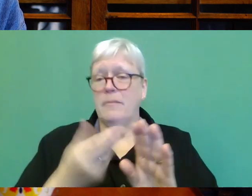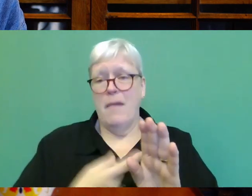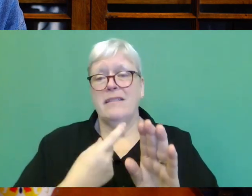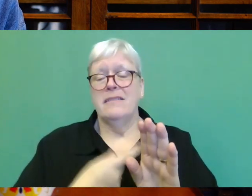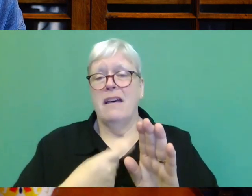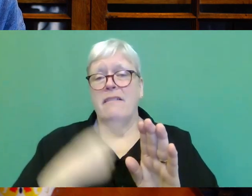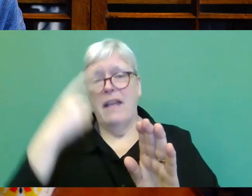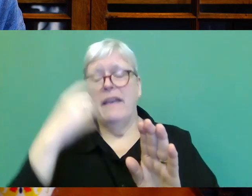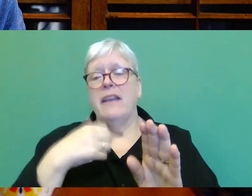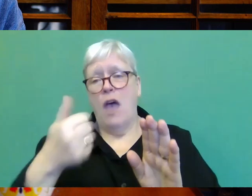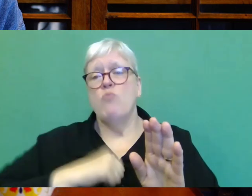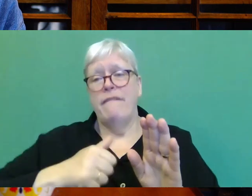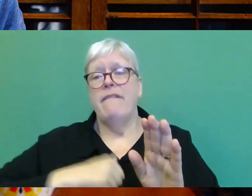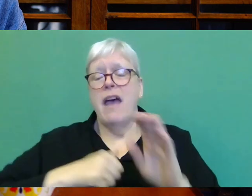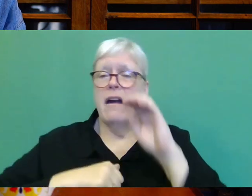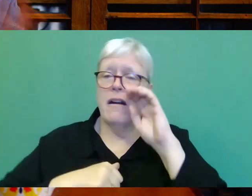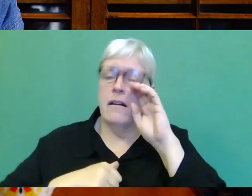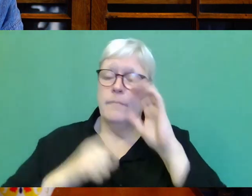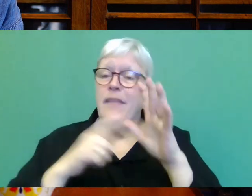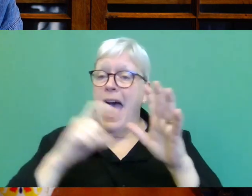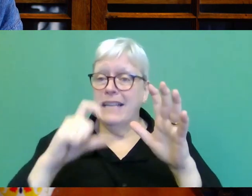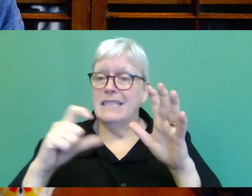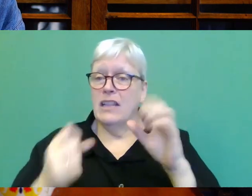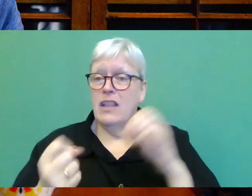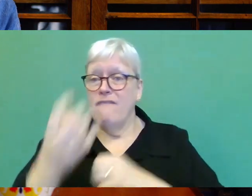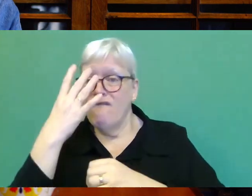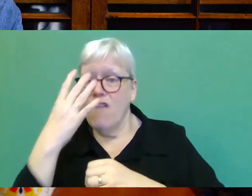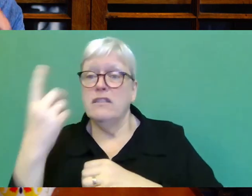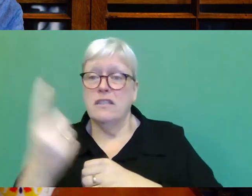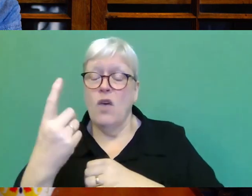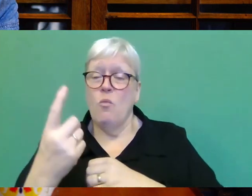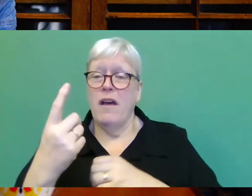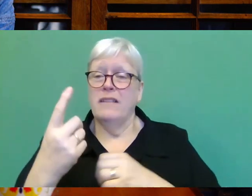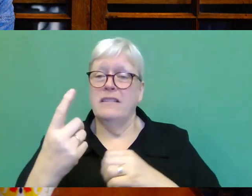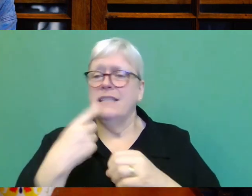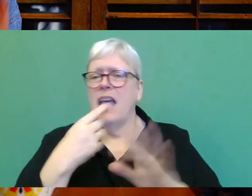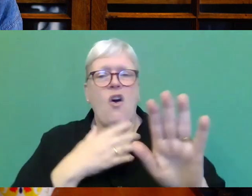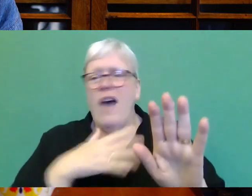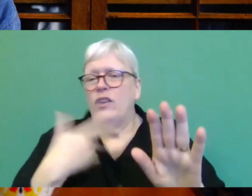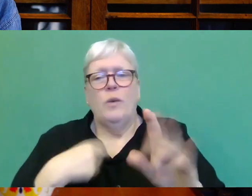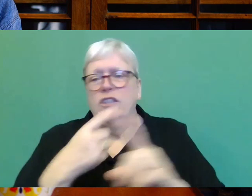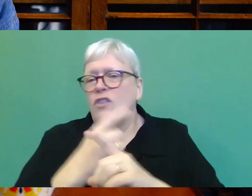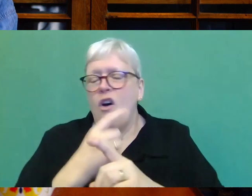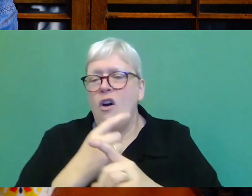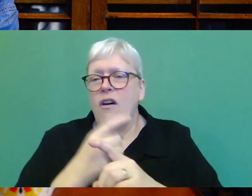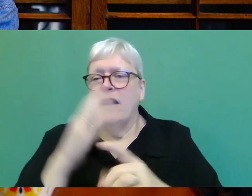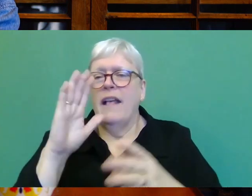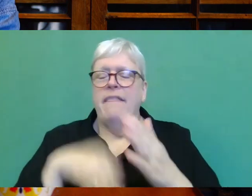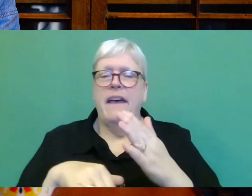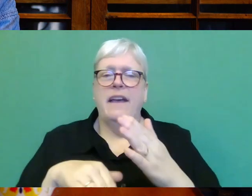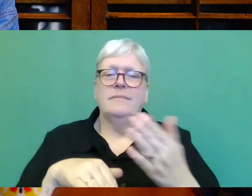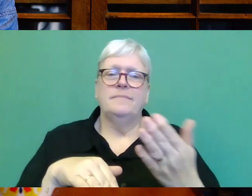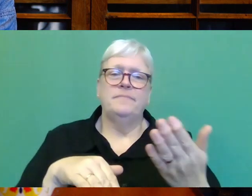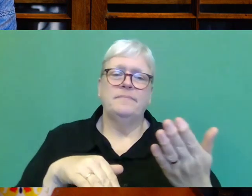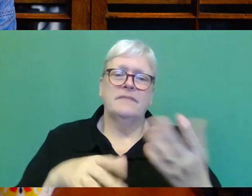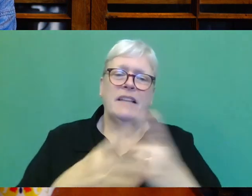rather accidentally affront someone and have them say, I would rather not talk about this under these circumstances, and find your way into it